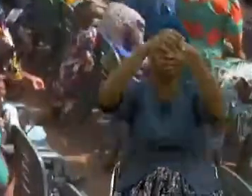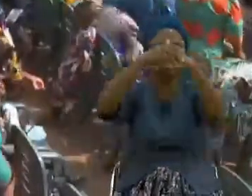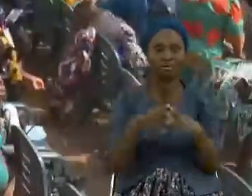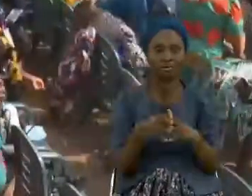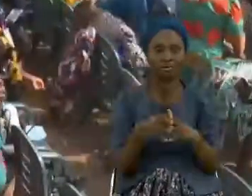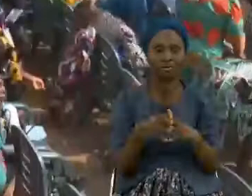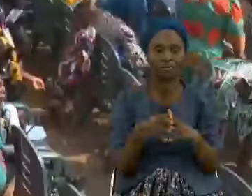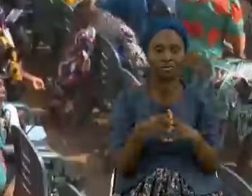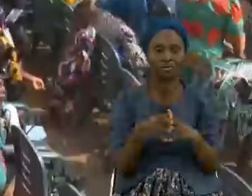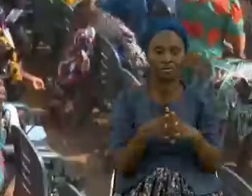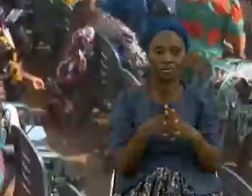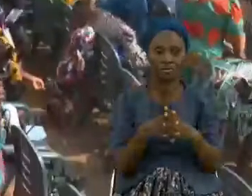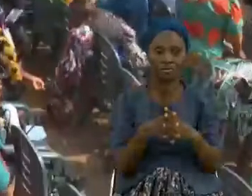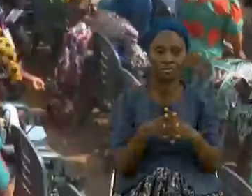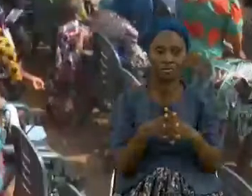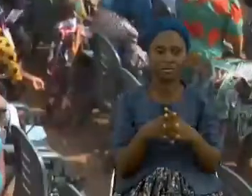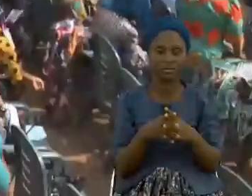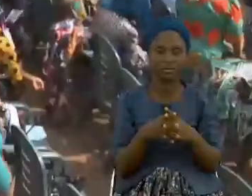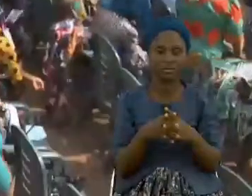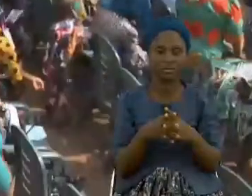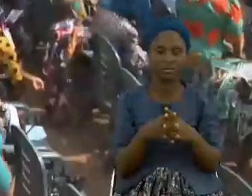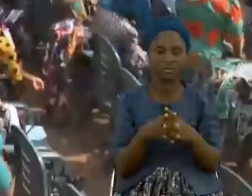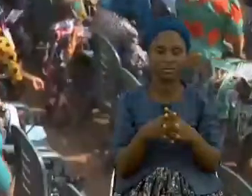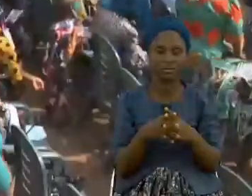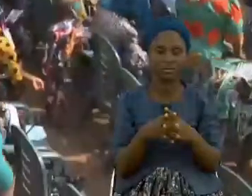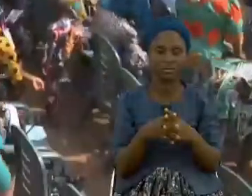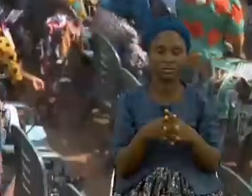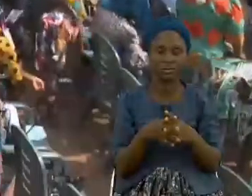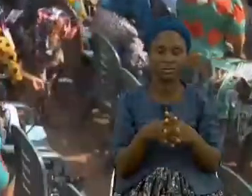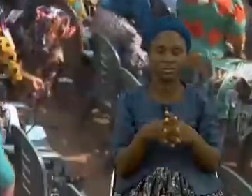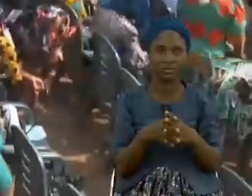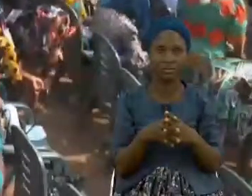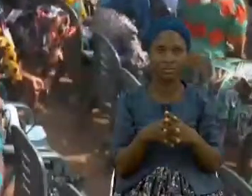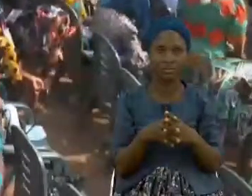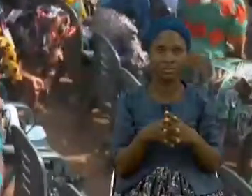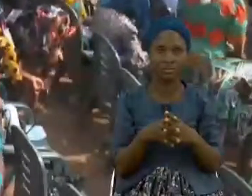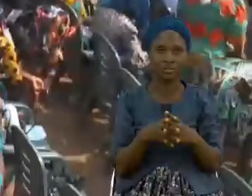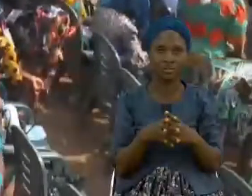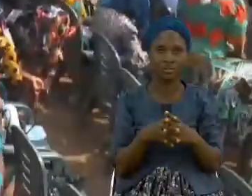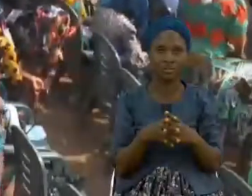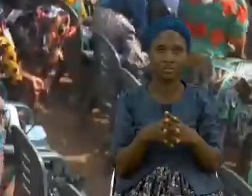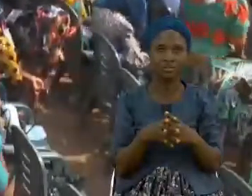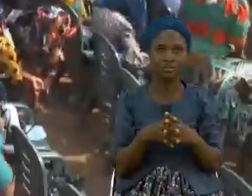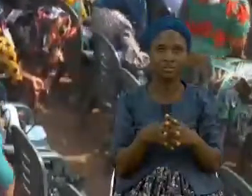the two man conscious and you are not god conscious